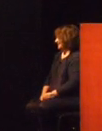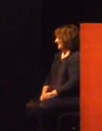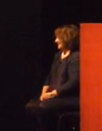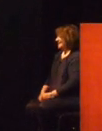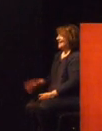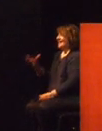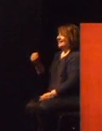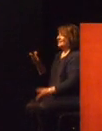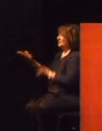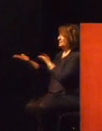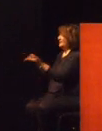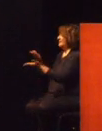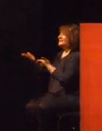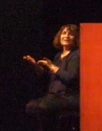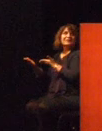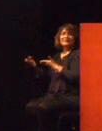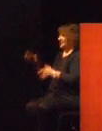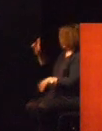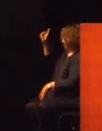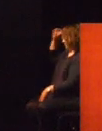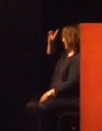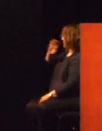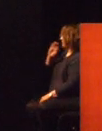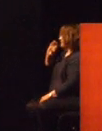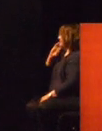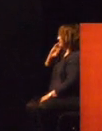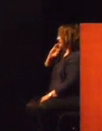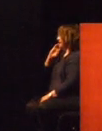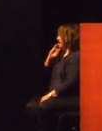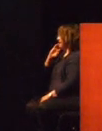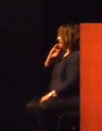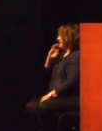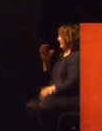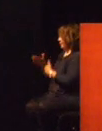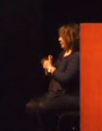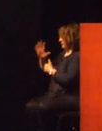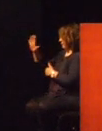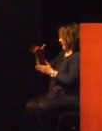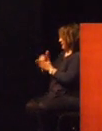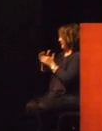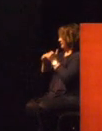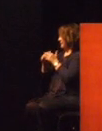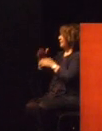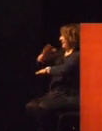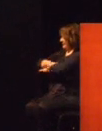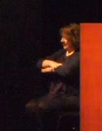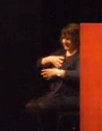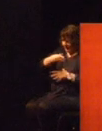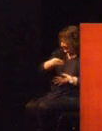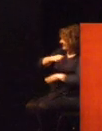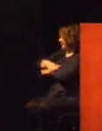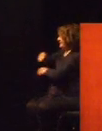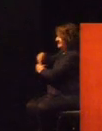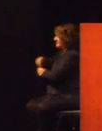And we'll be serving over by the cafeteria by the 5000 complex. There are tables set outside, there are tables inside, and